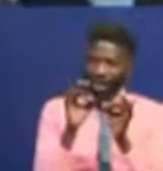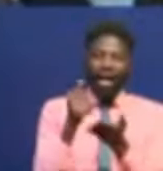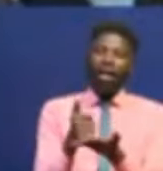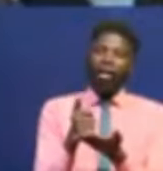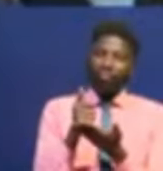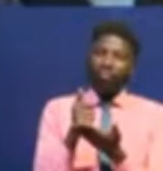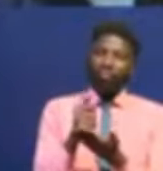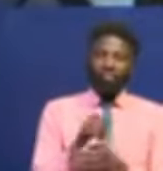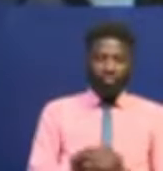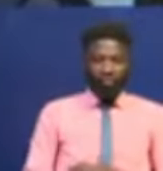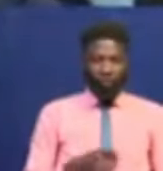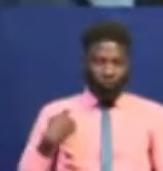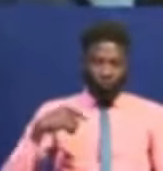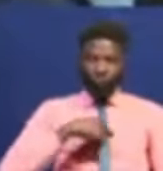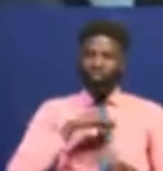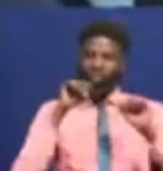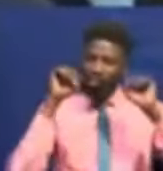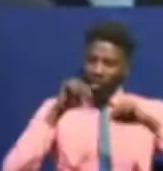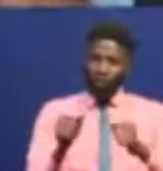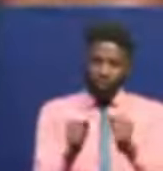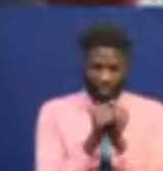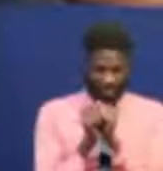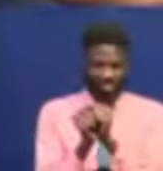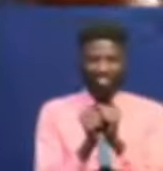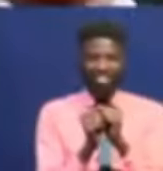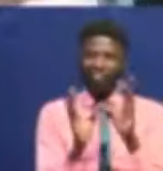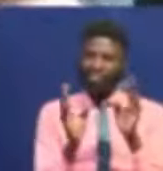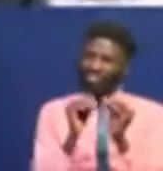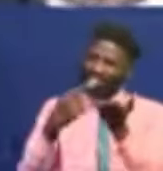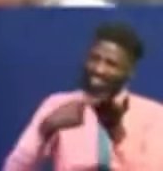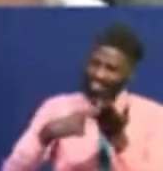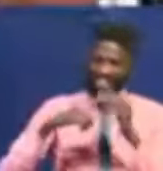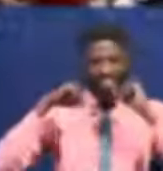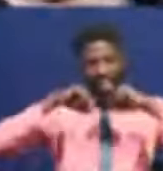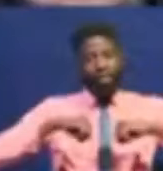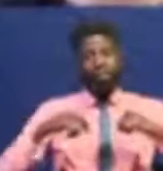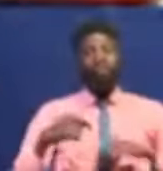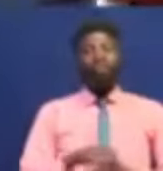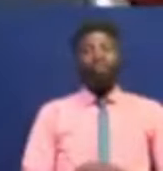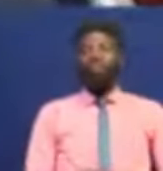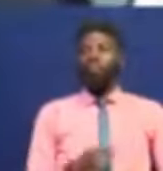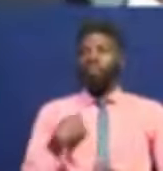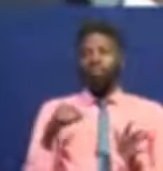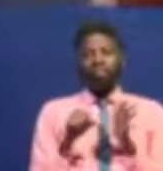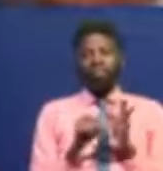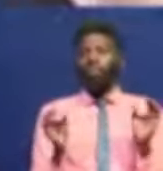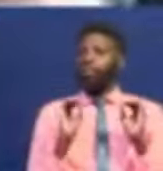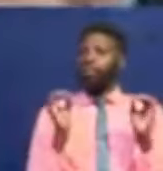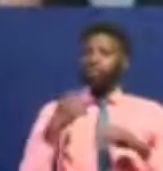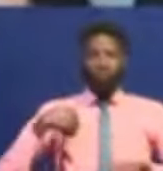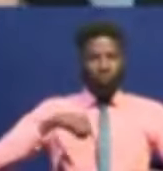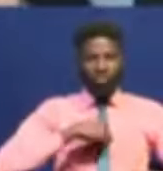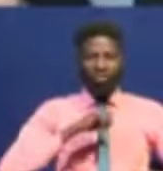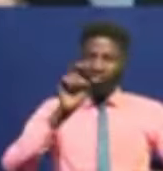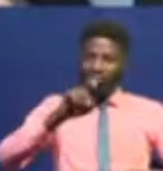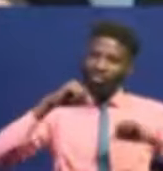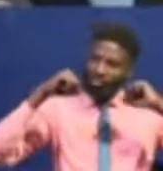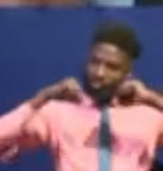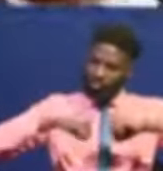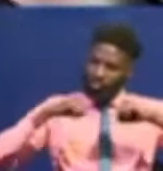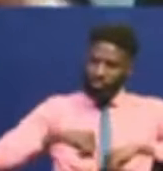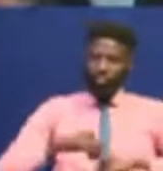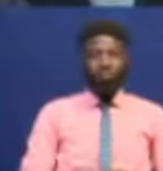point that we can sit together, assess, let us agree. And I have no problem. Let us agree.